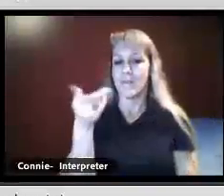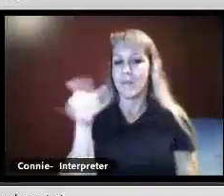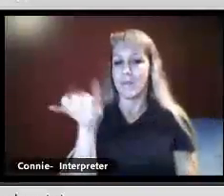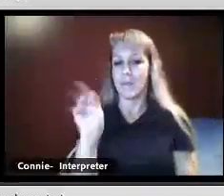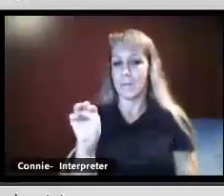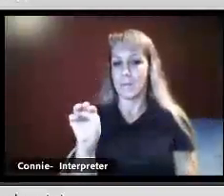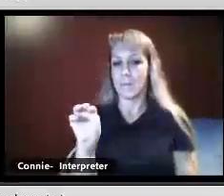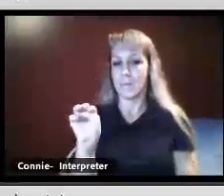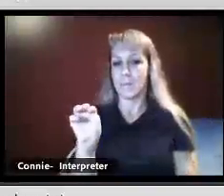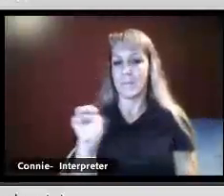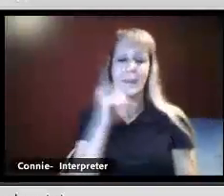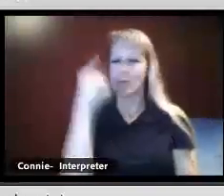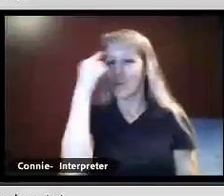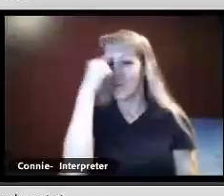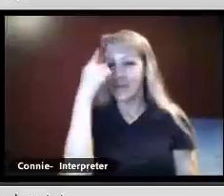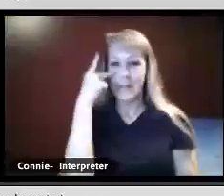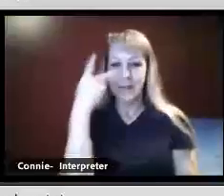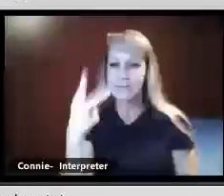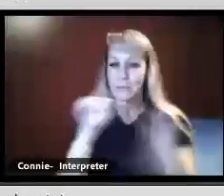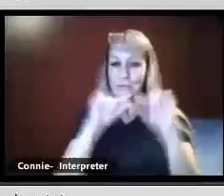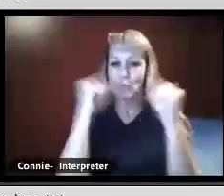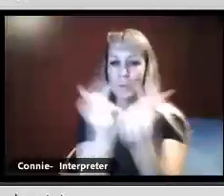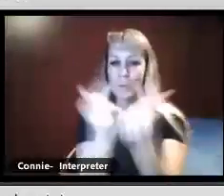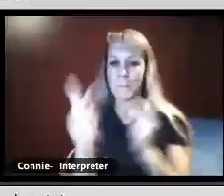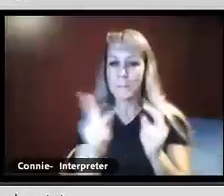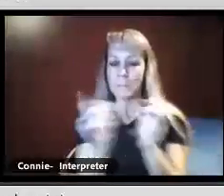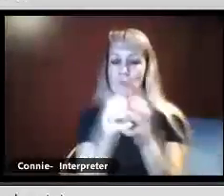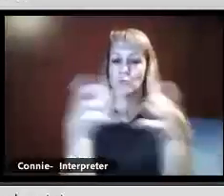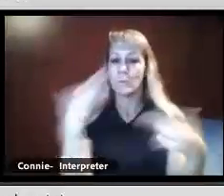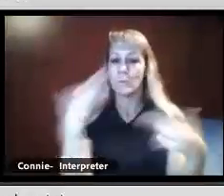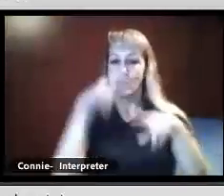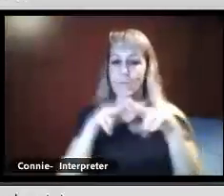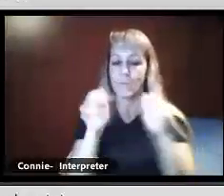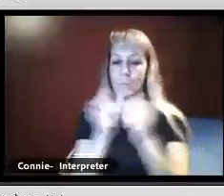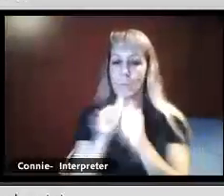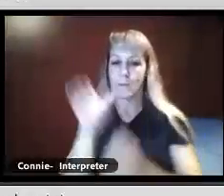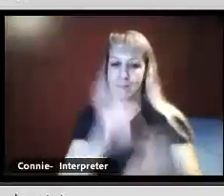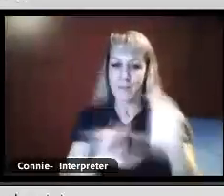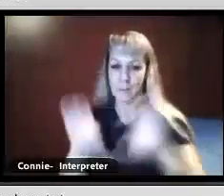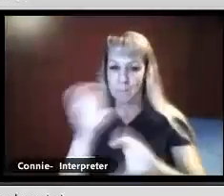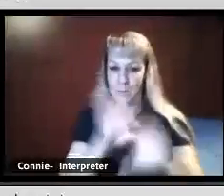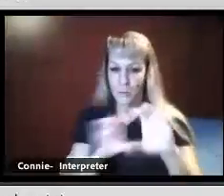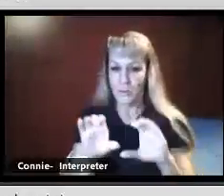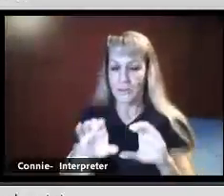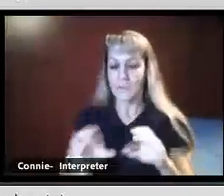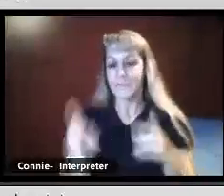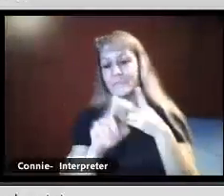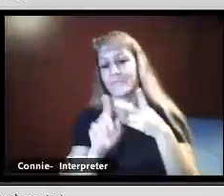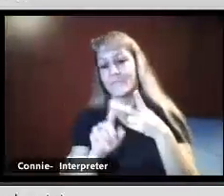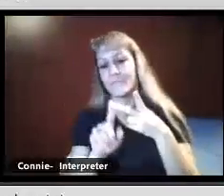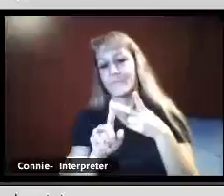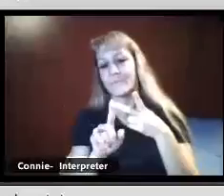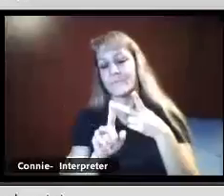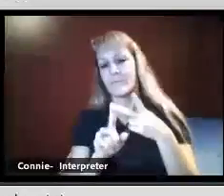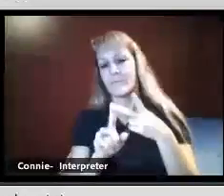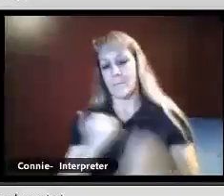because I don't think I've ever seen a group of people have so much fun with chemistry, number one. Number two, because I have a